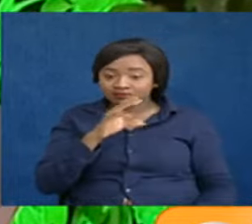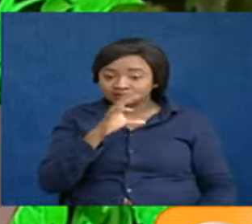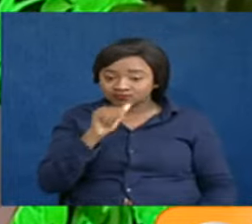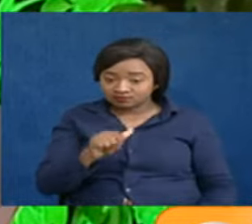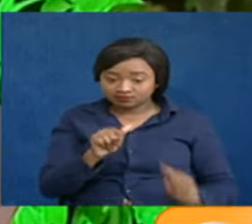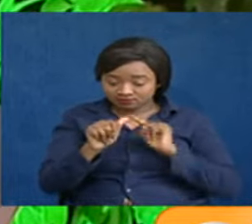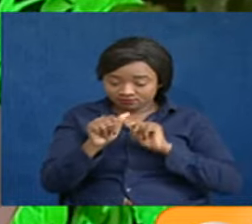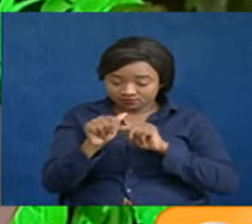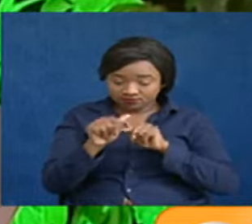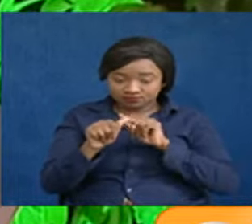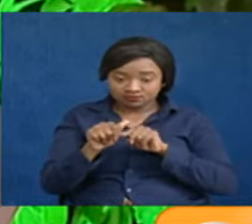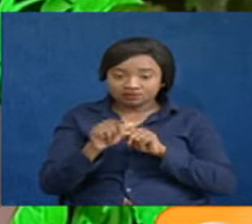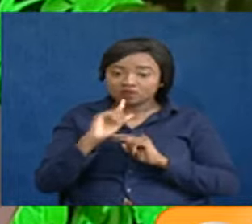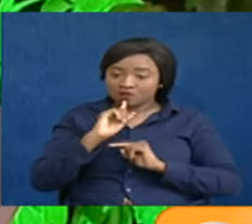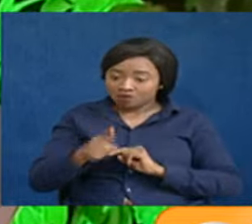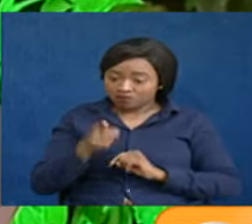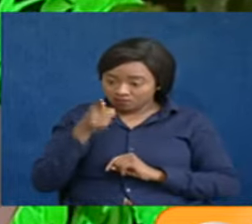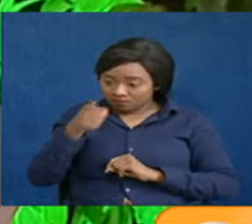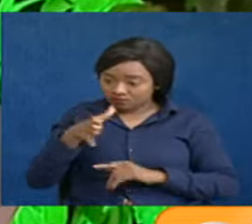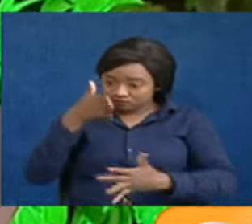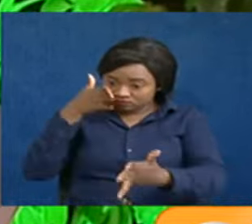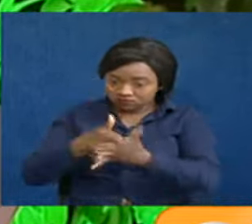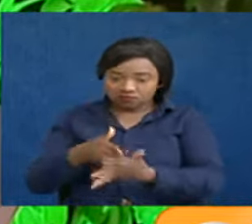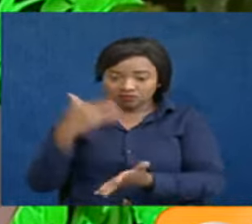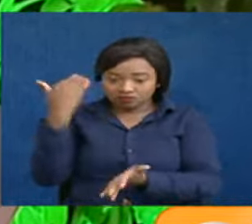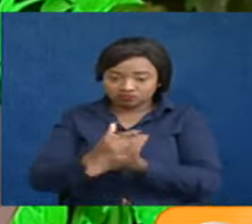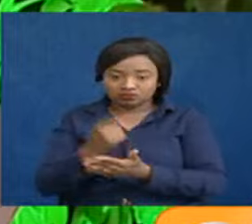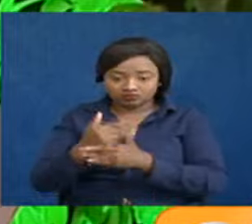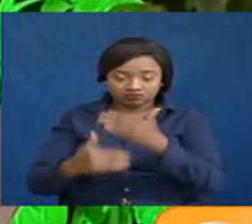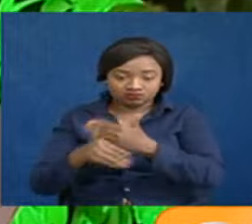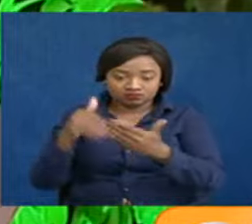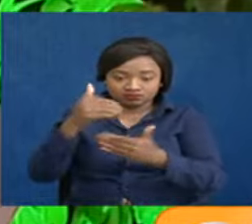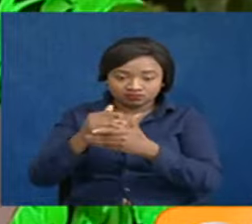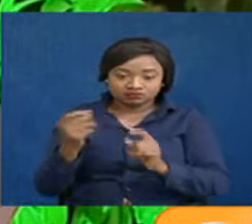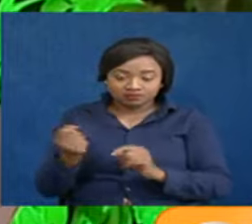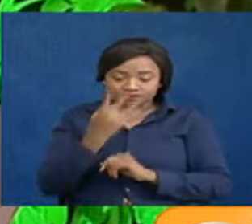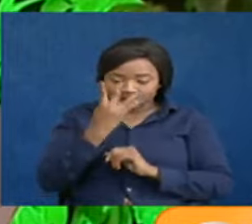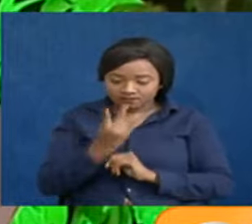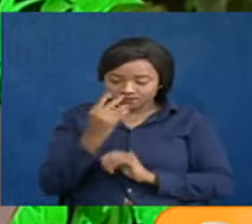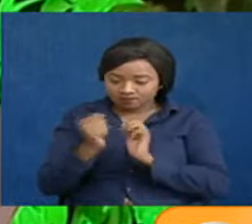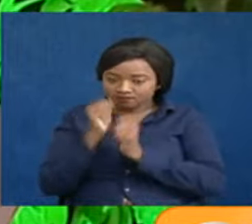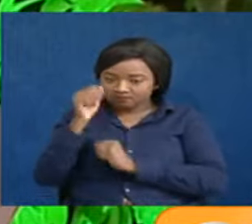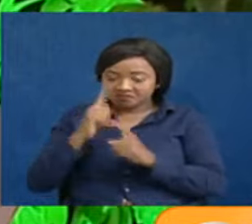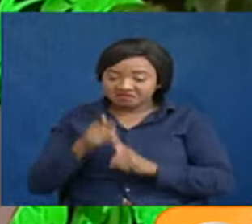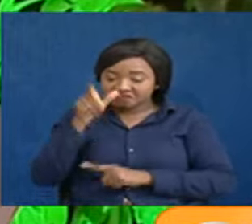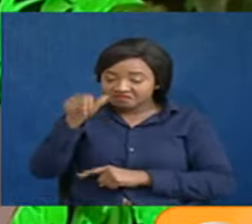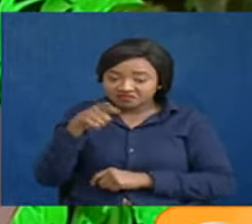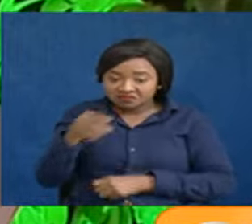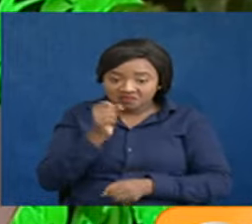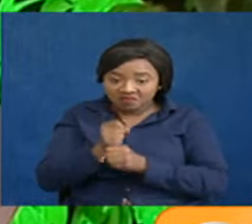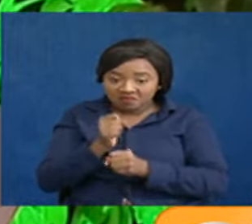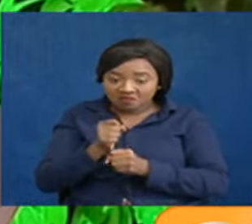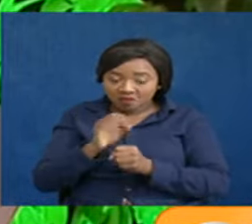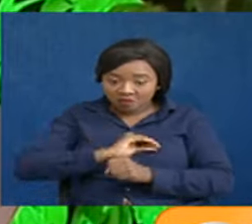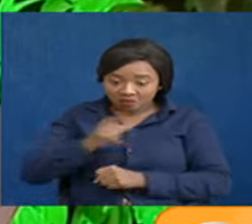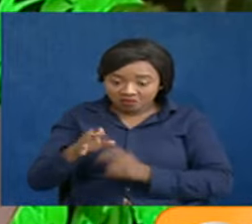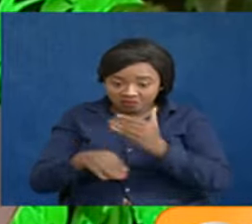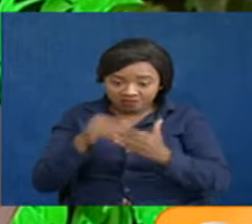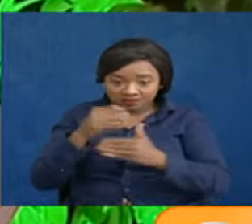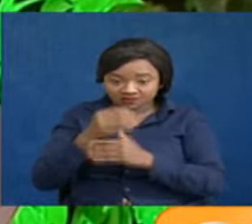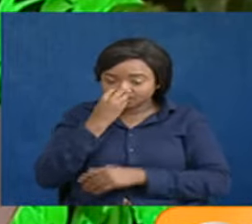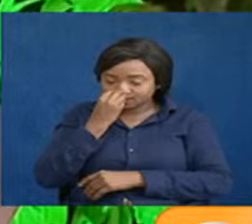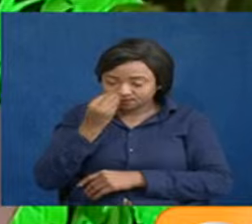Authority, that is the NCA, had stopped the construction in April 15th this year, but the developer ignored the notice and continued with the